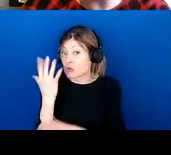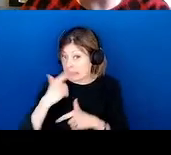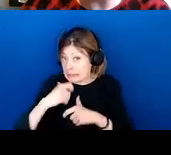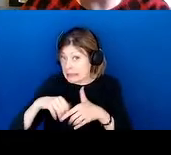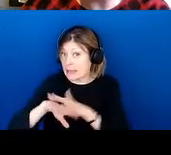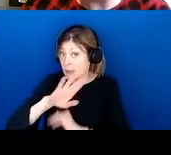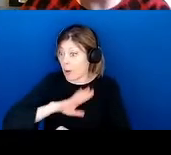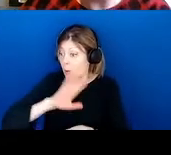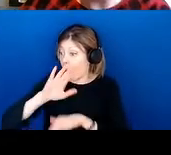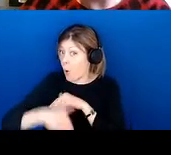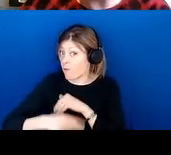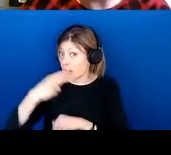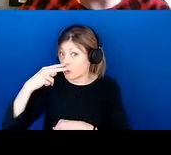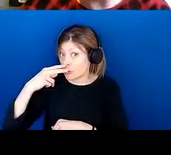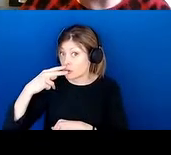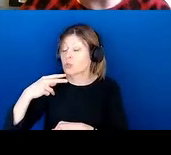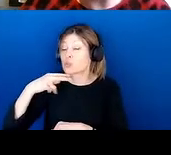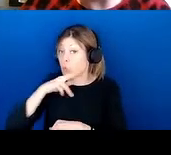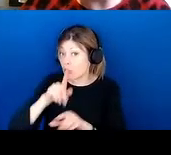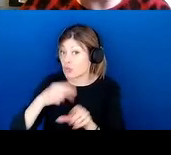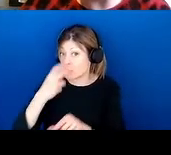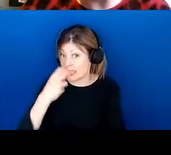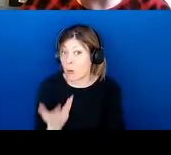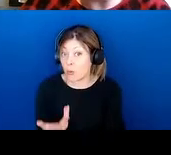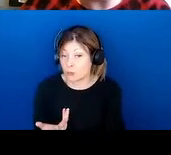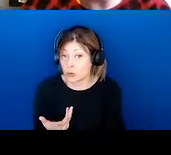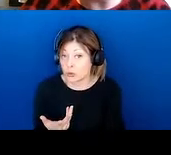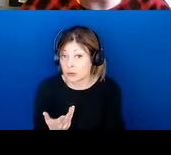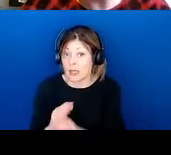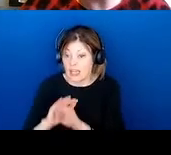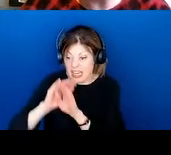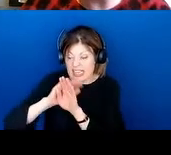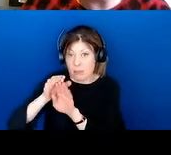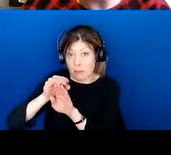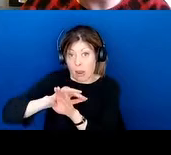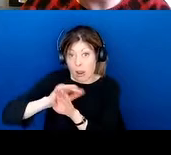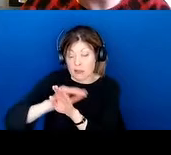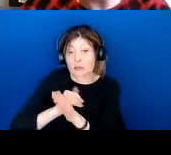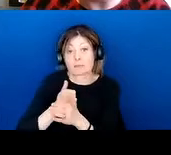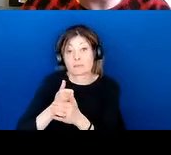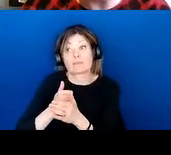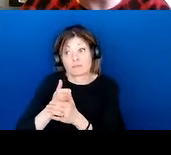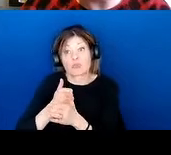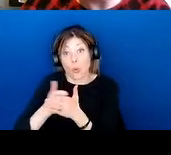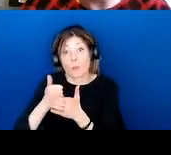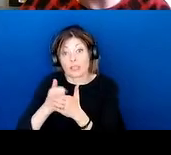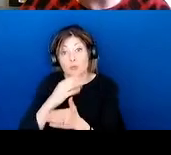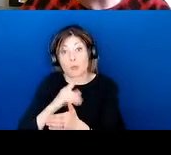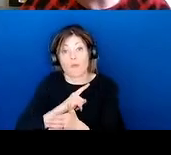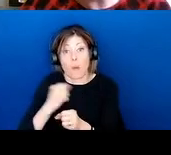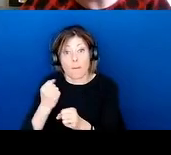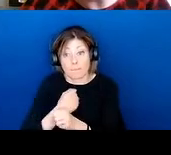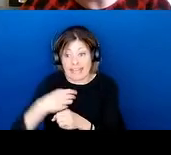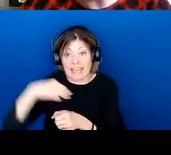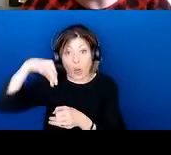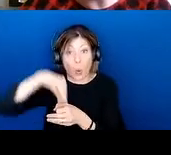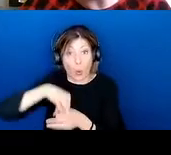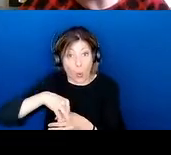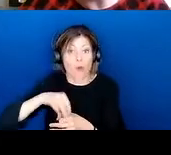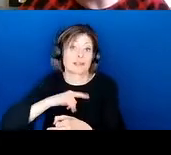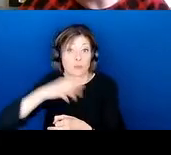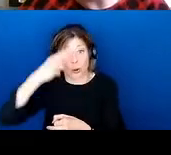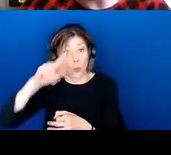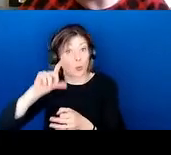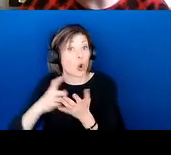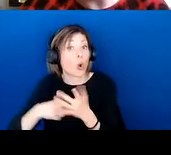old. Its bark is traditionally used for making corks, hence the name, so it seems fitting that he planted